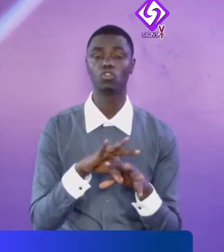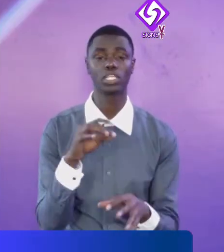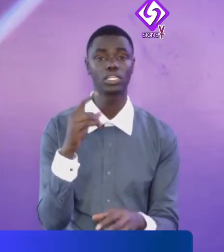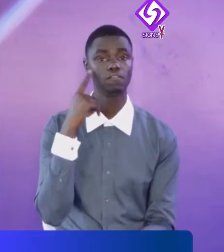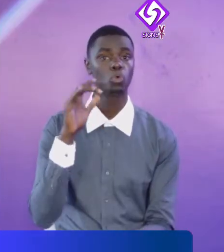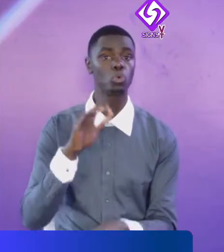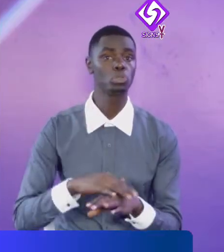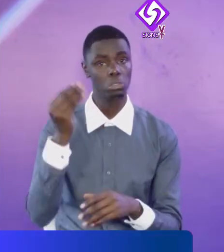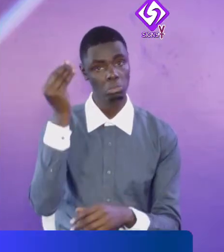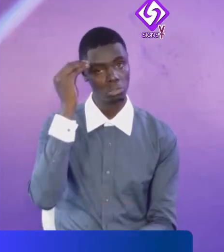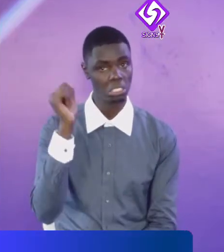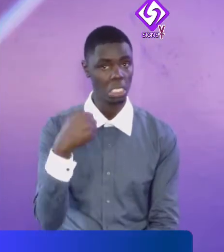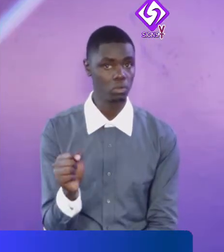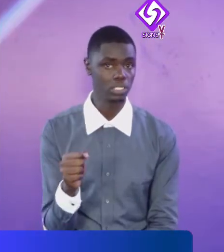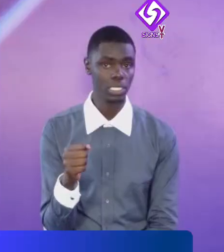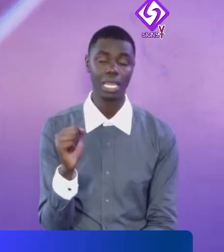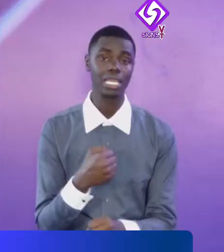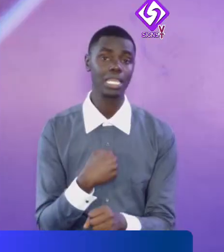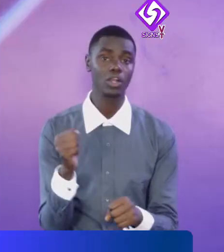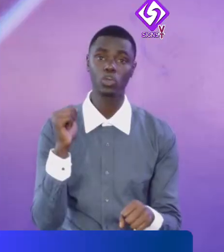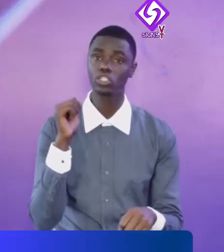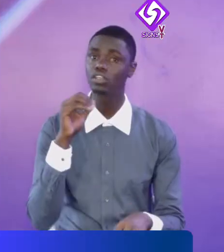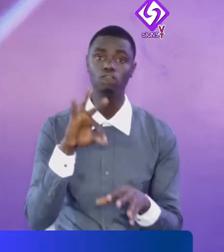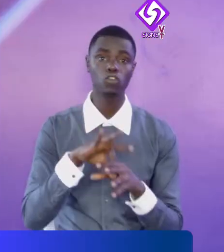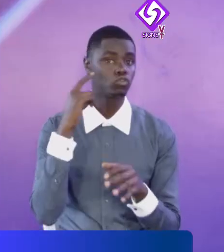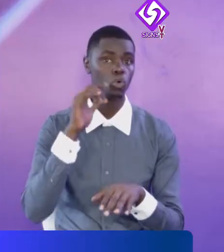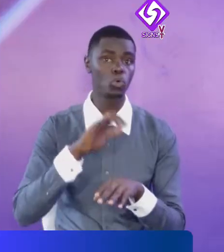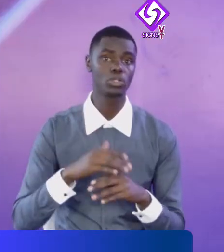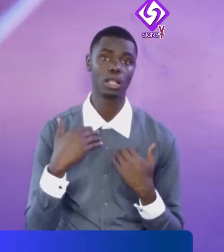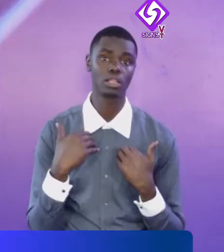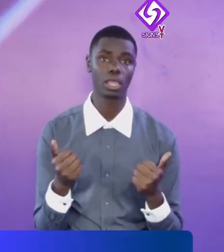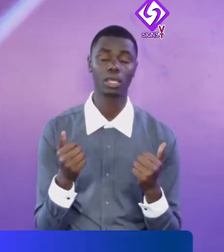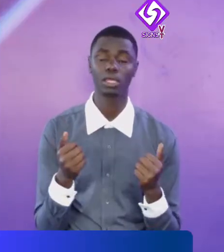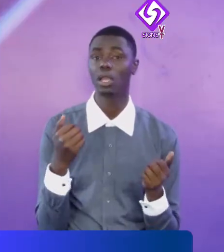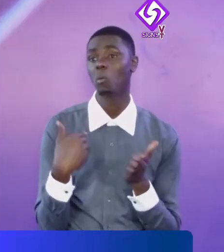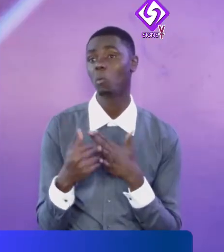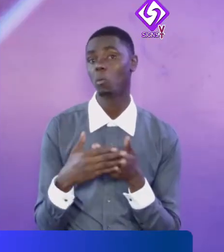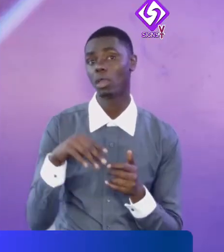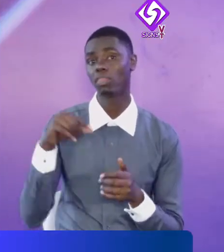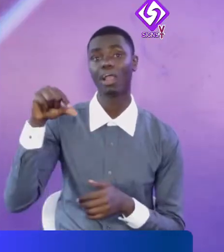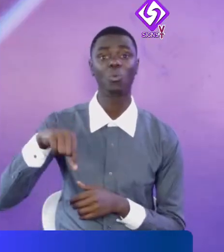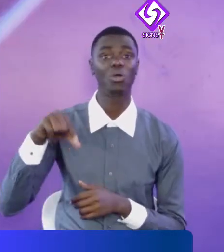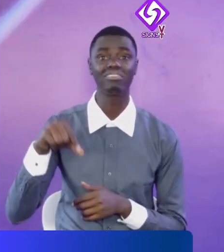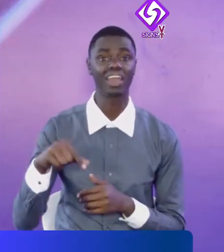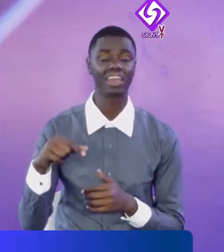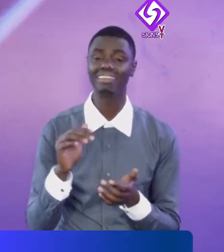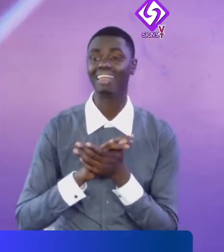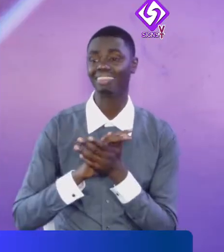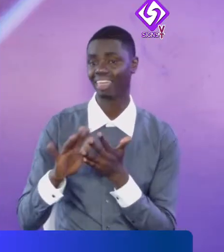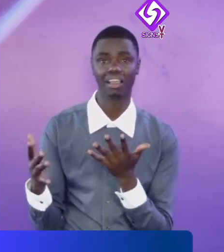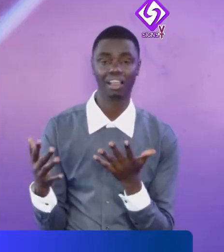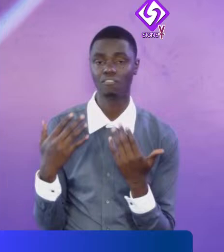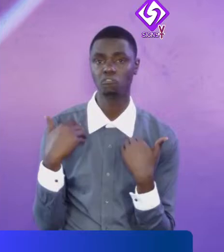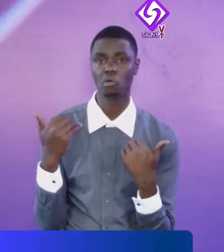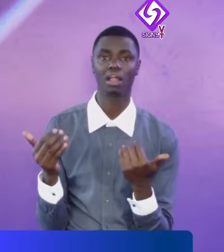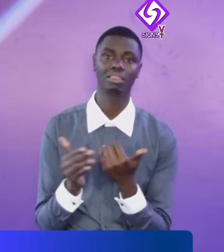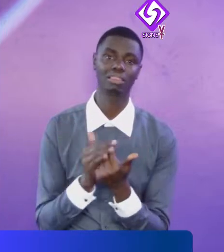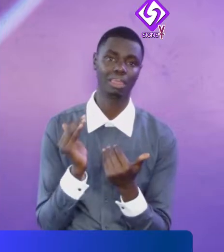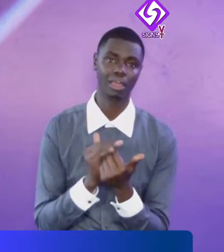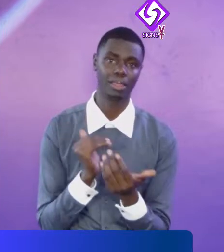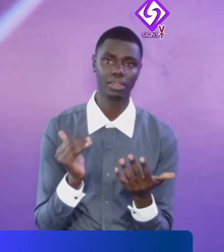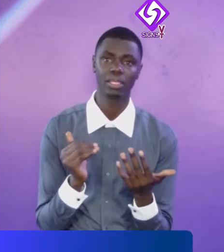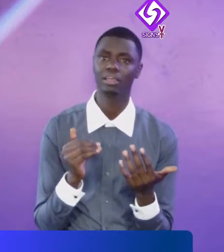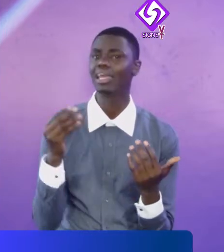education. He cannot be voting for good healthcare, because even they don't qualify for healthcare anyway. You understand? They don't qualify